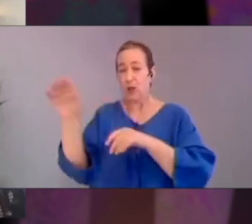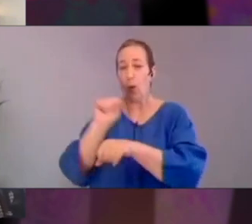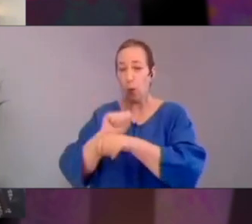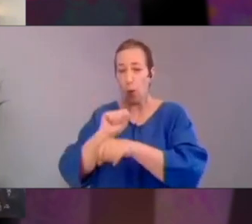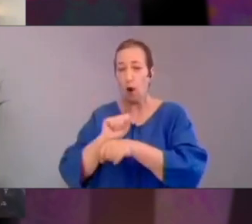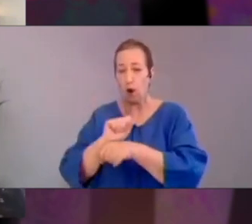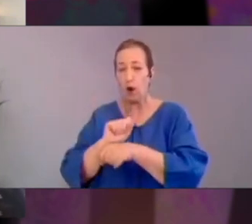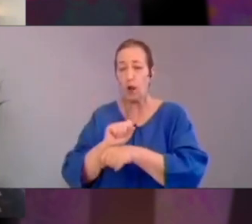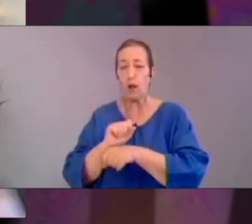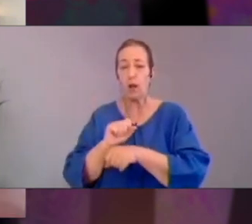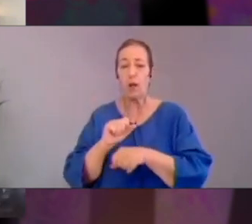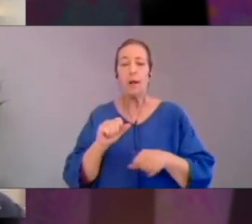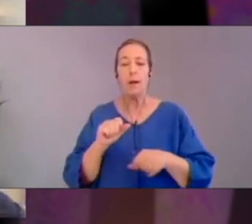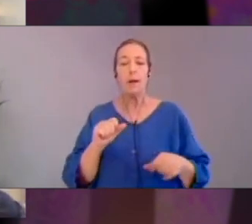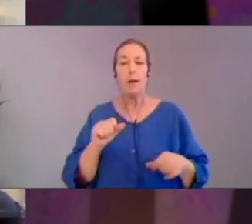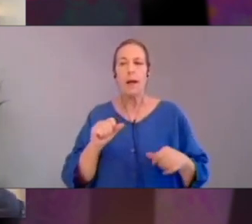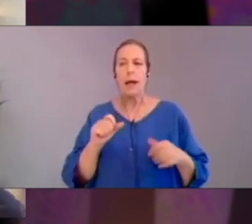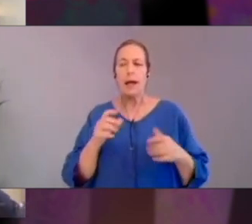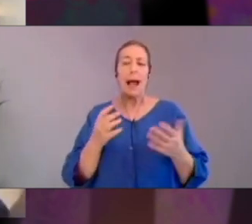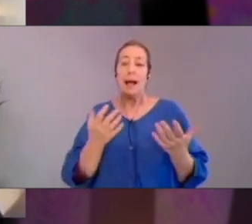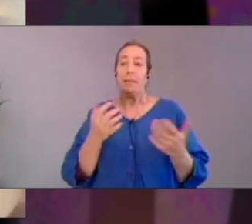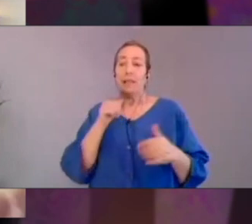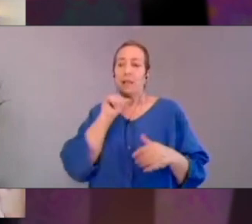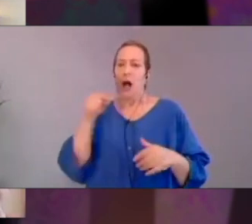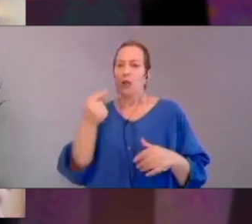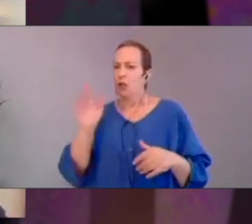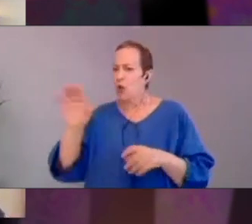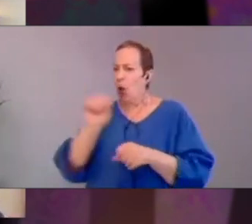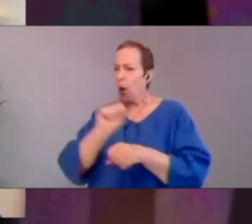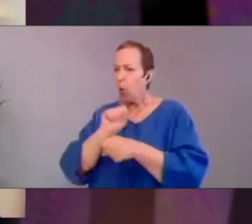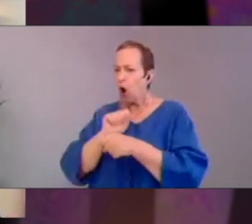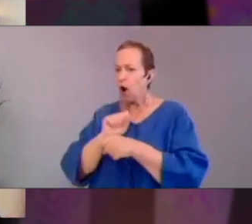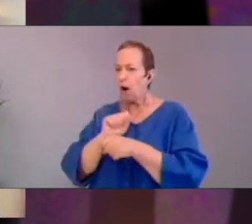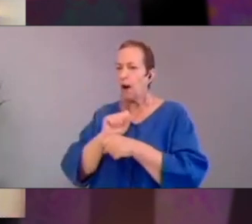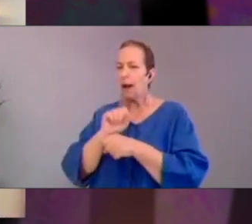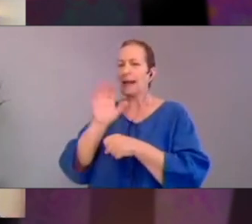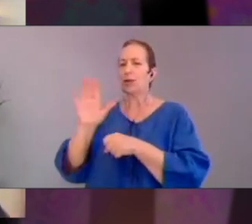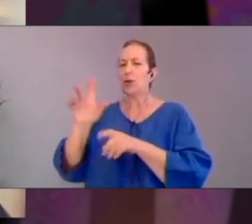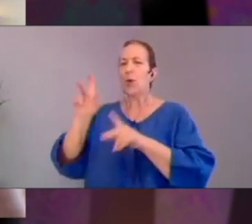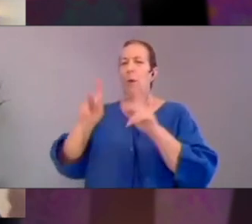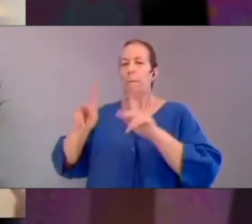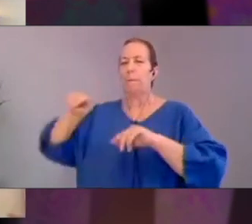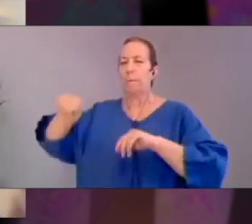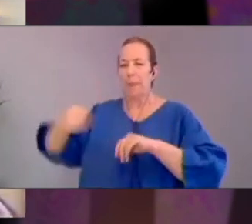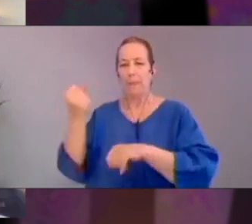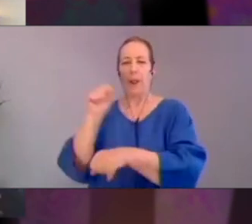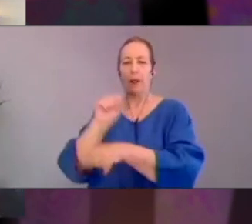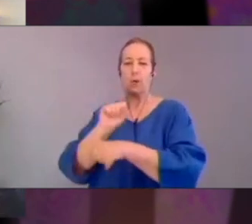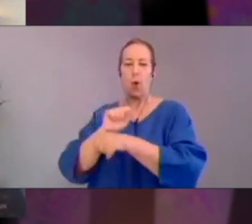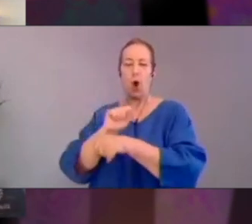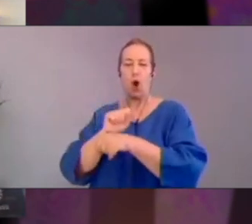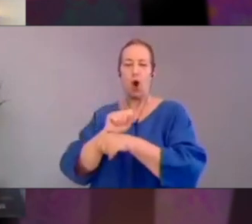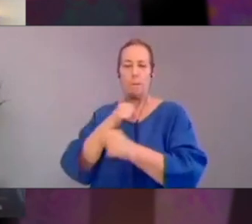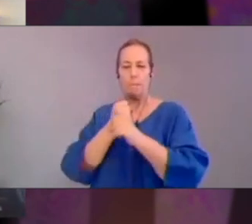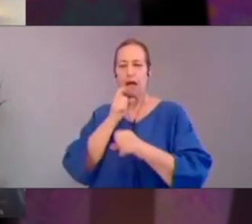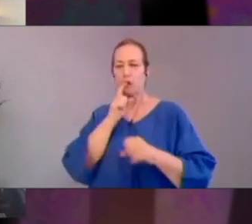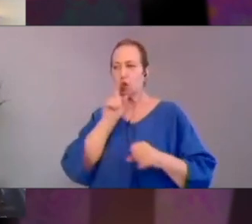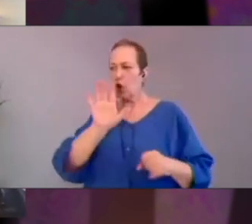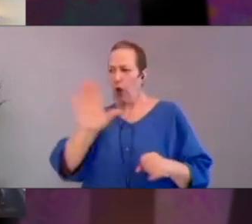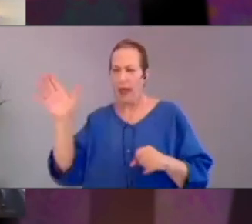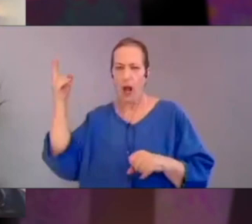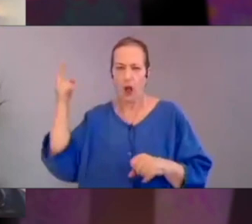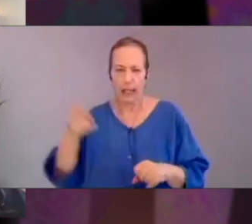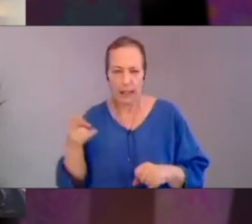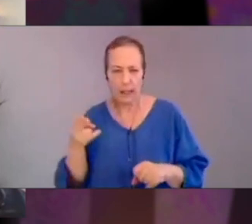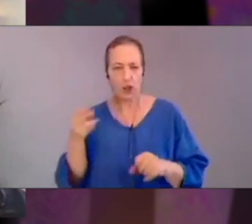is not even just your work, it's the work of your people and making sure that their histories are acknowledged in print